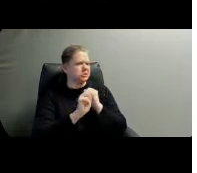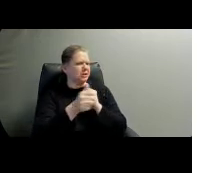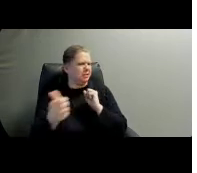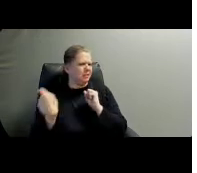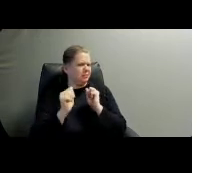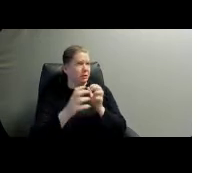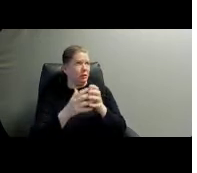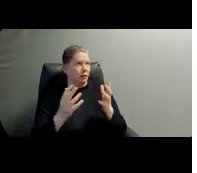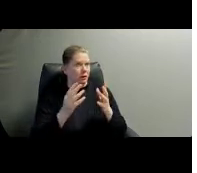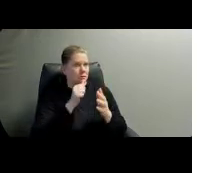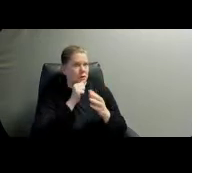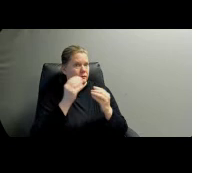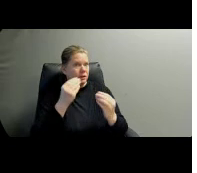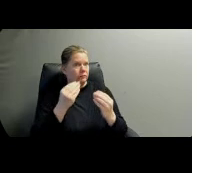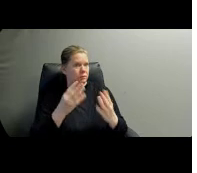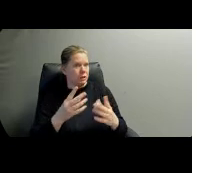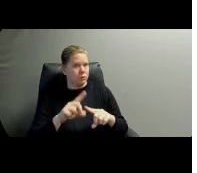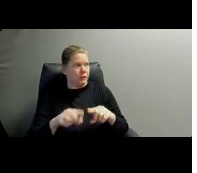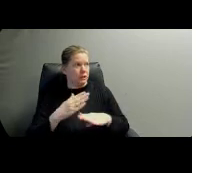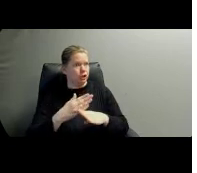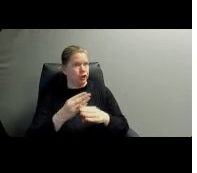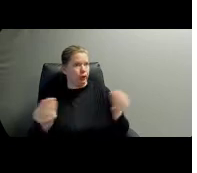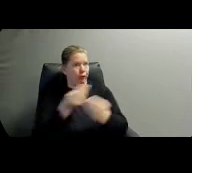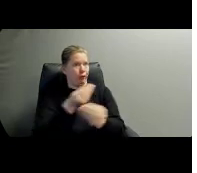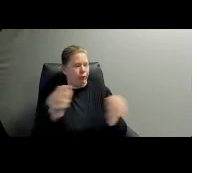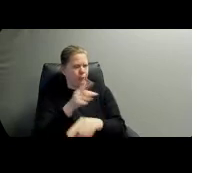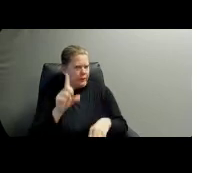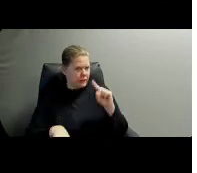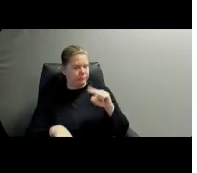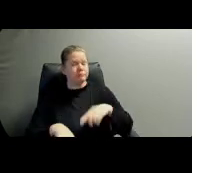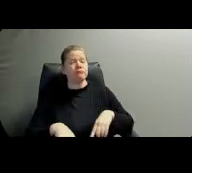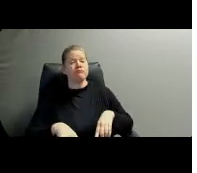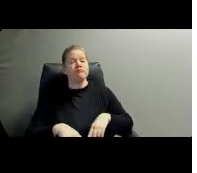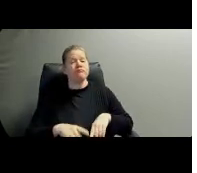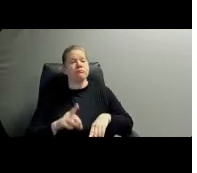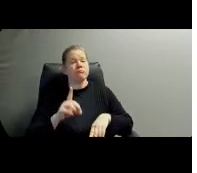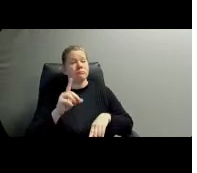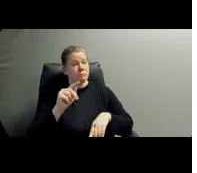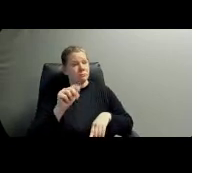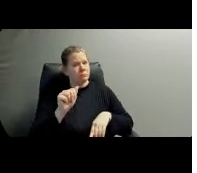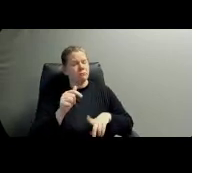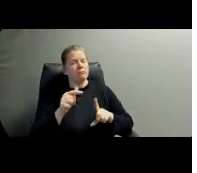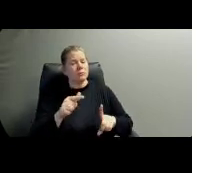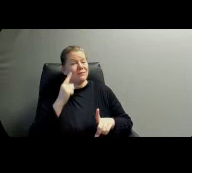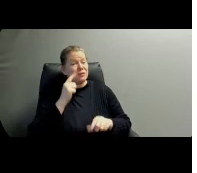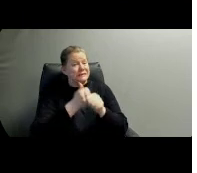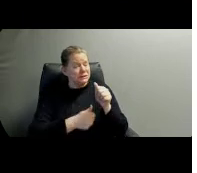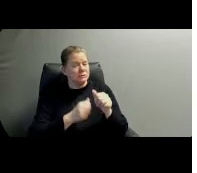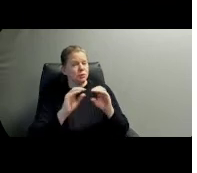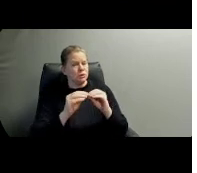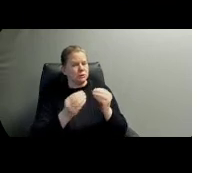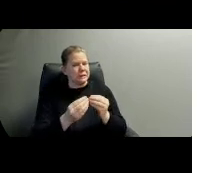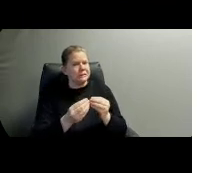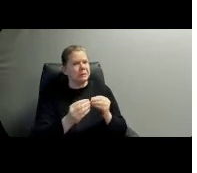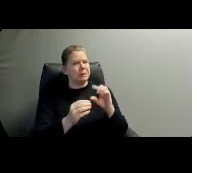personally identifiable information which they cannot share with each other. So the data set that each and every organization has is probably a